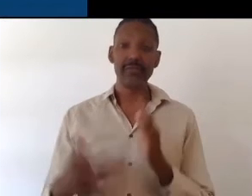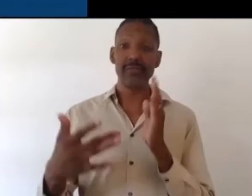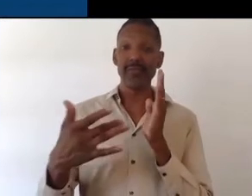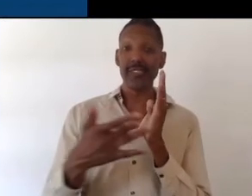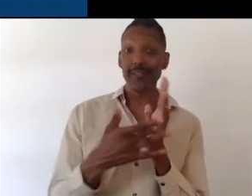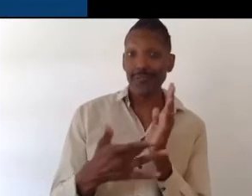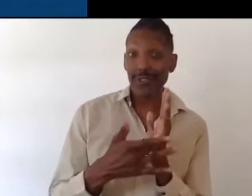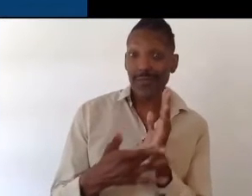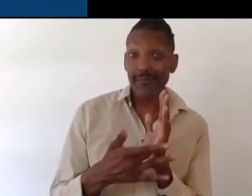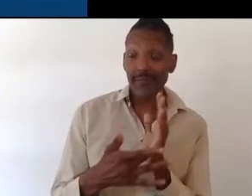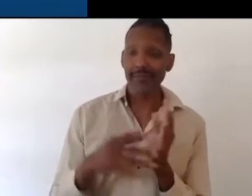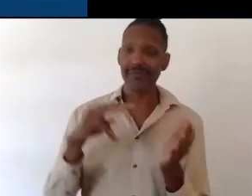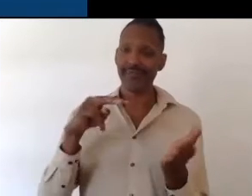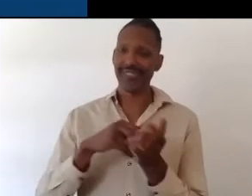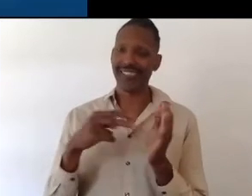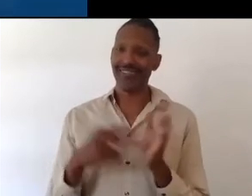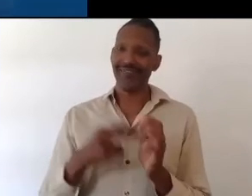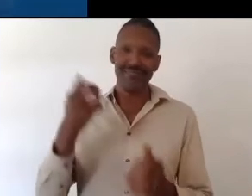a child explore.